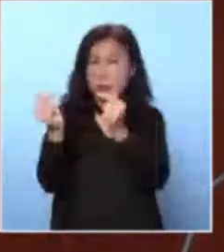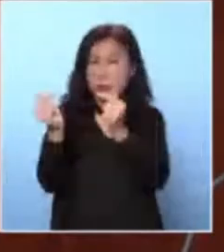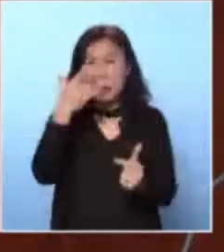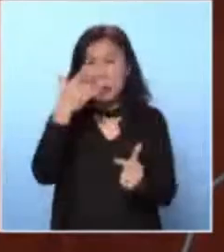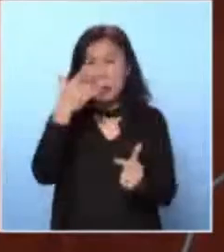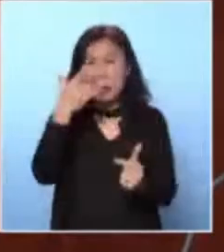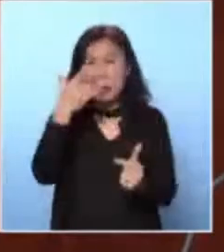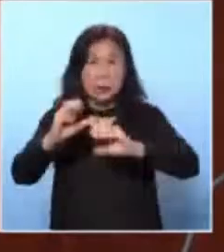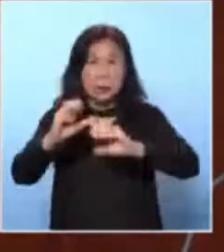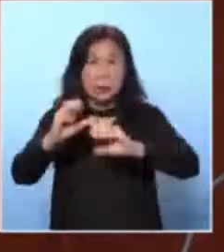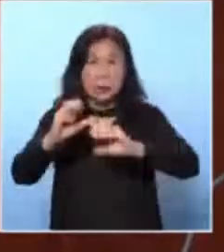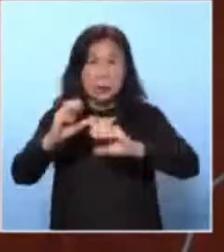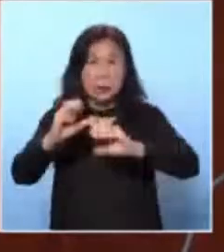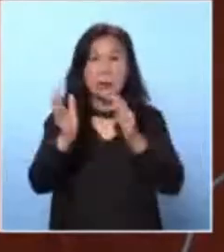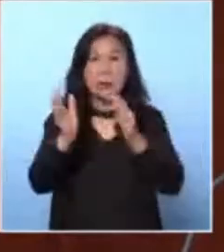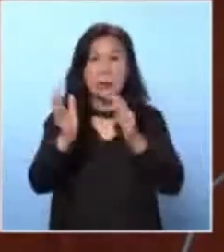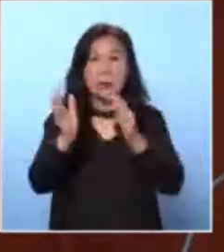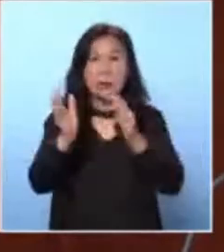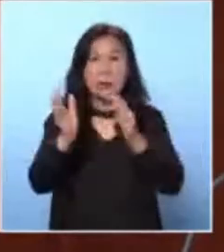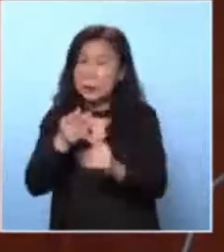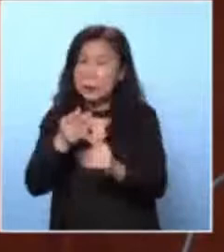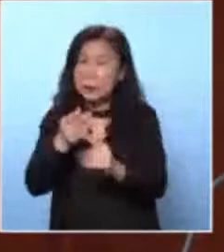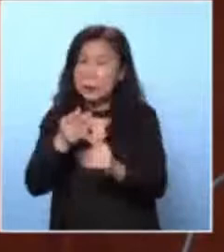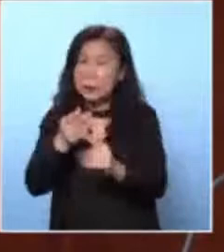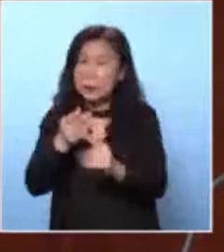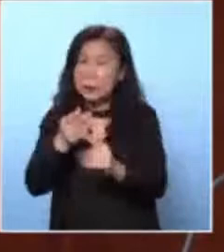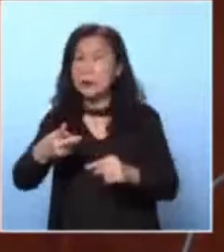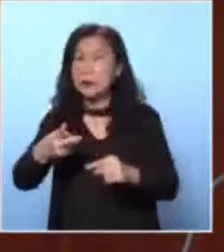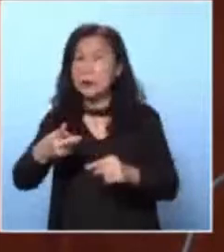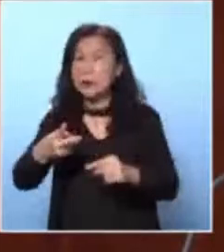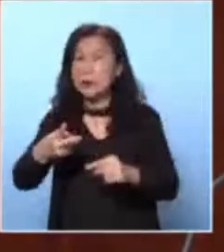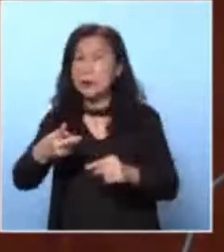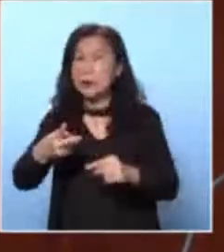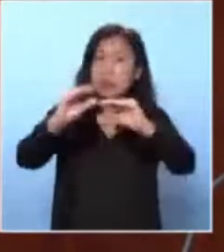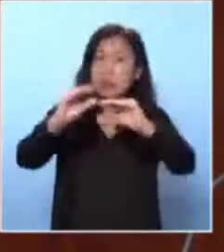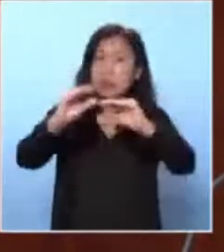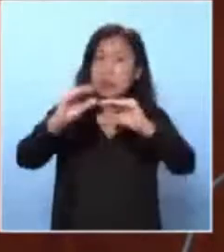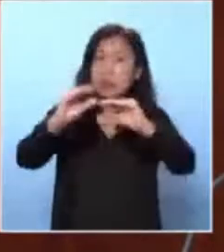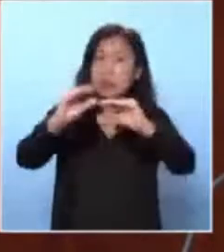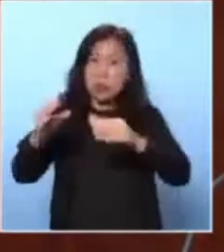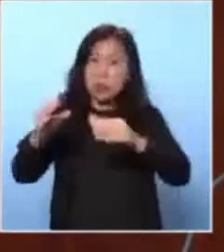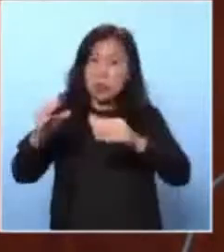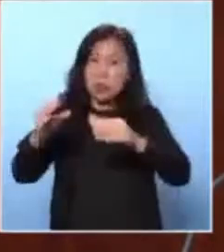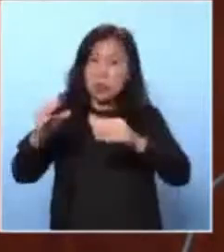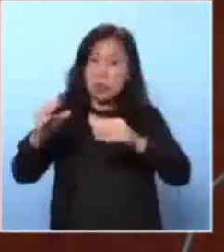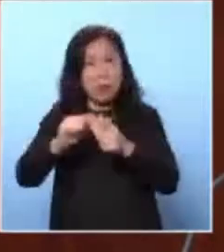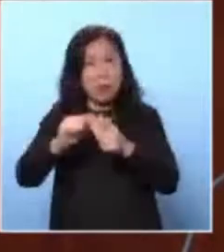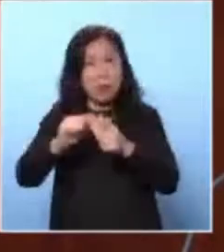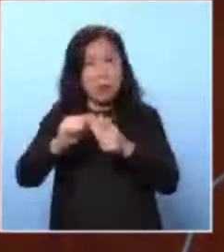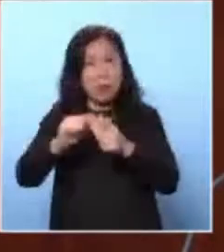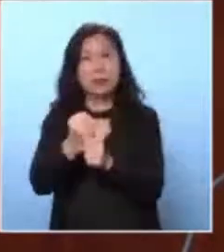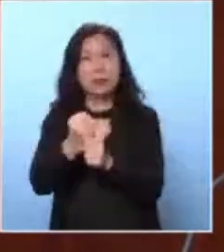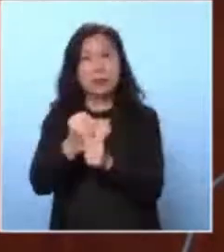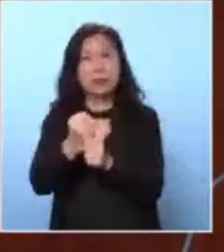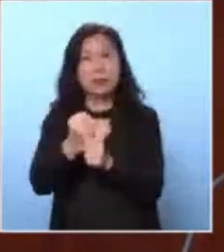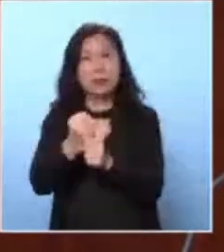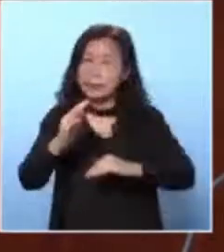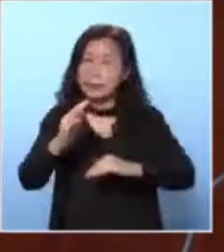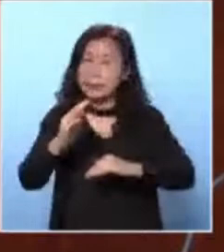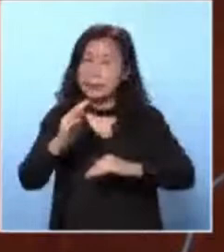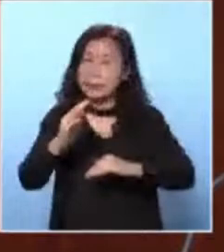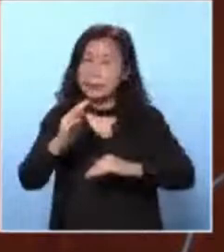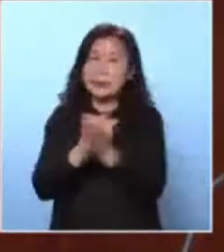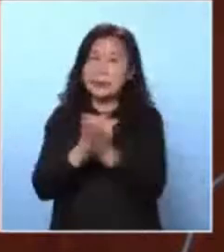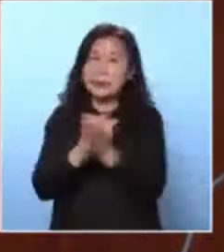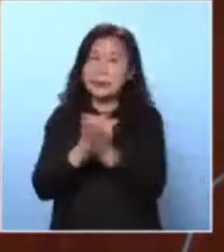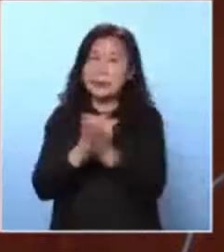HA will continue to apply innovative construction technologies as well as testing and improving the techniques of the MIC approach to